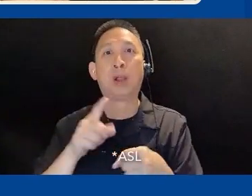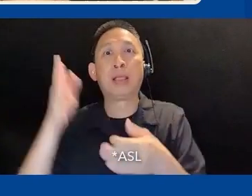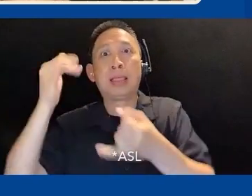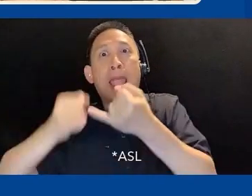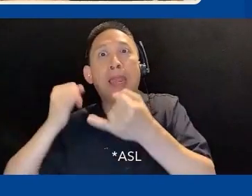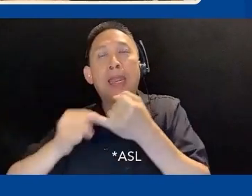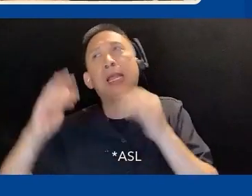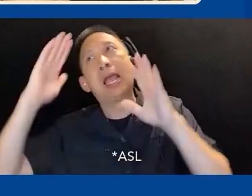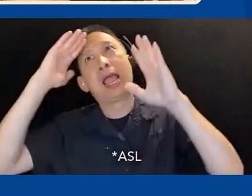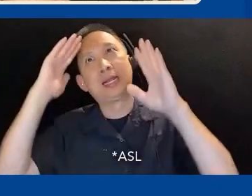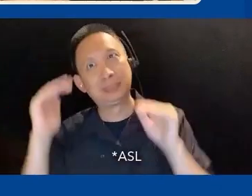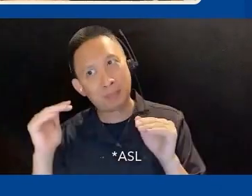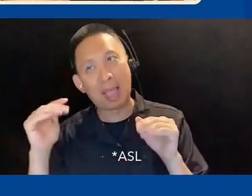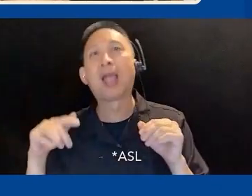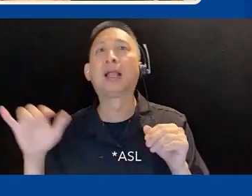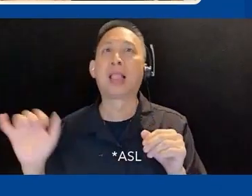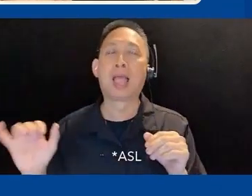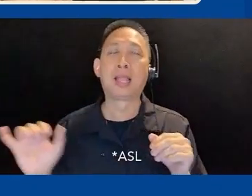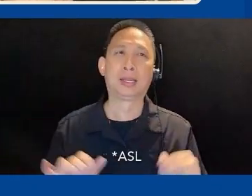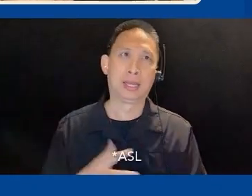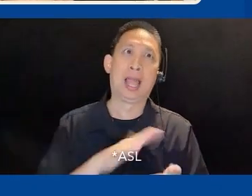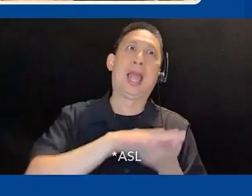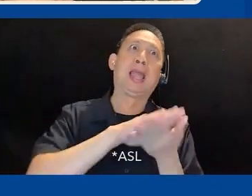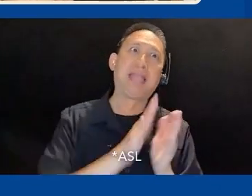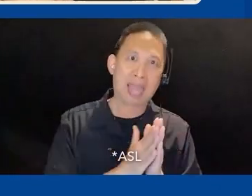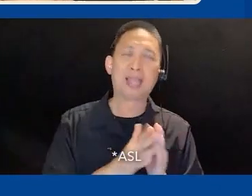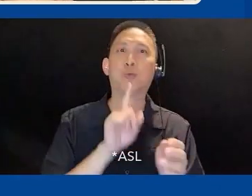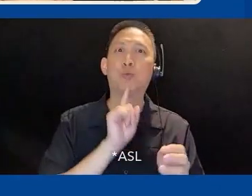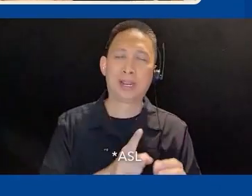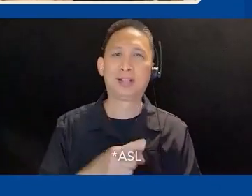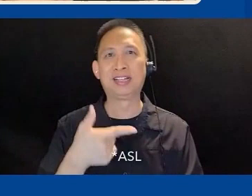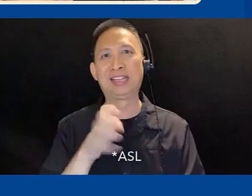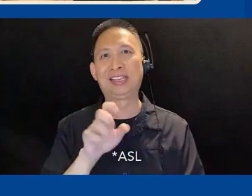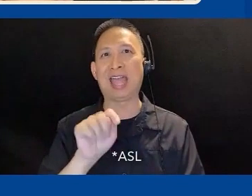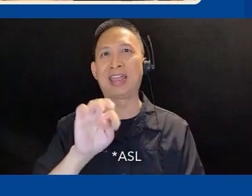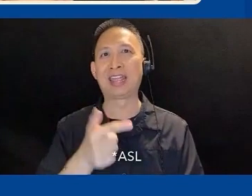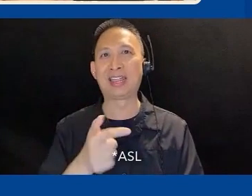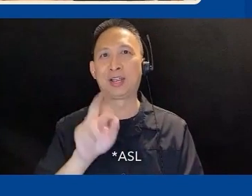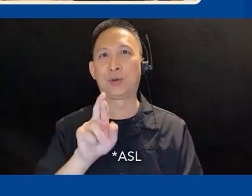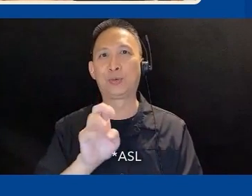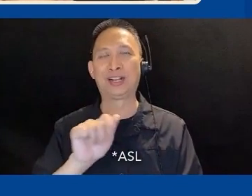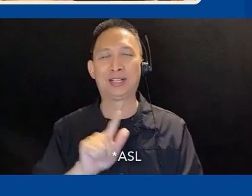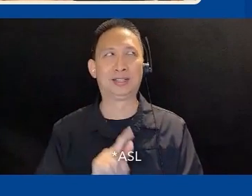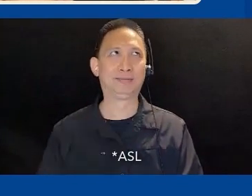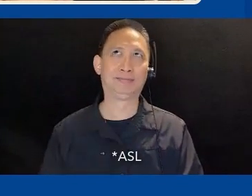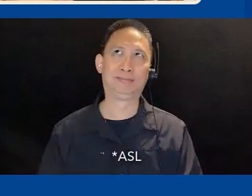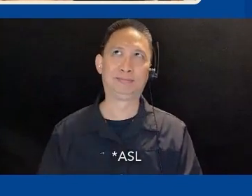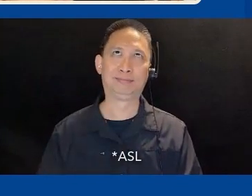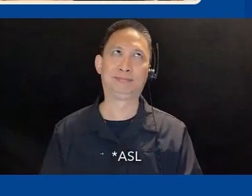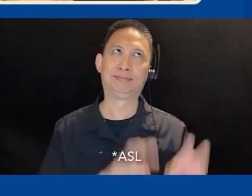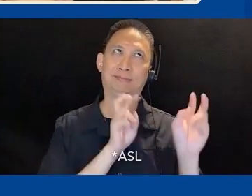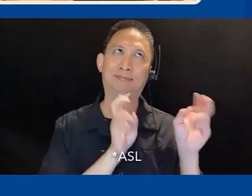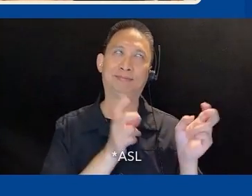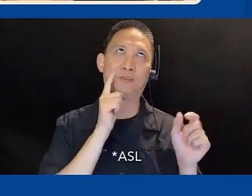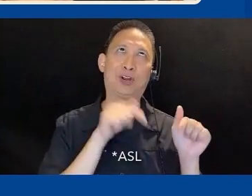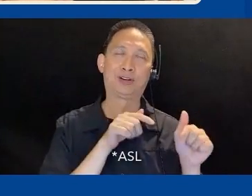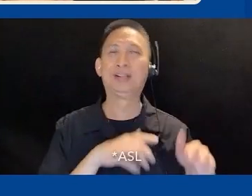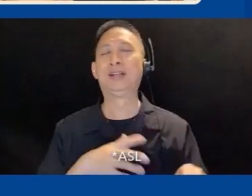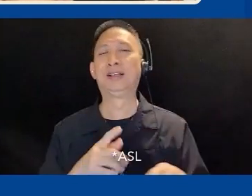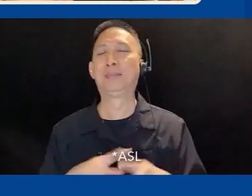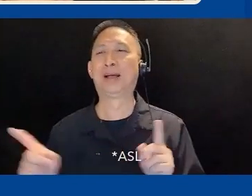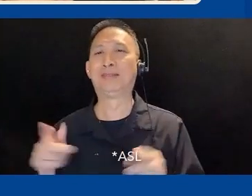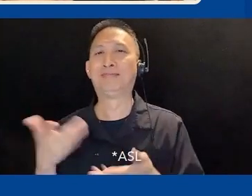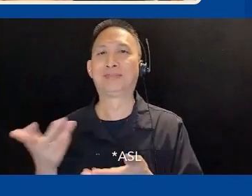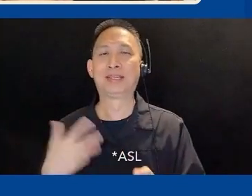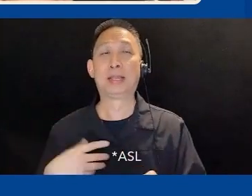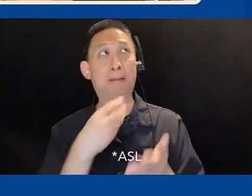in the spirit of like getting real. I had a funder, basically like I didn't get the fund because the film doesn't have